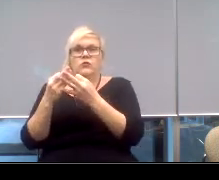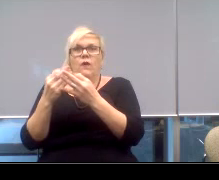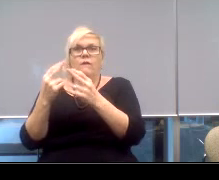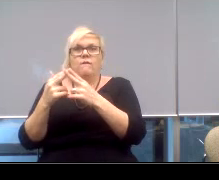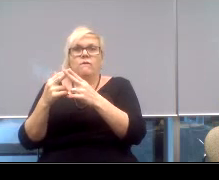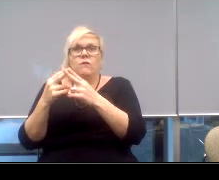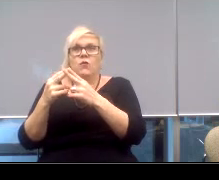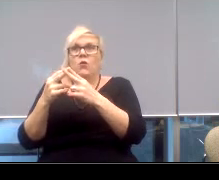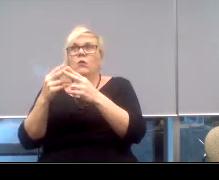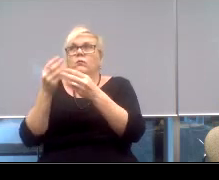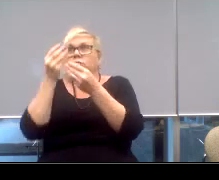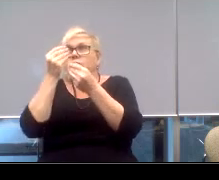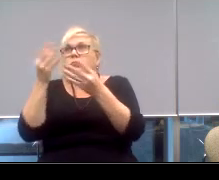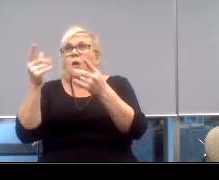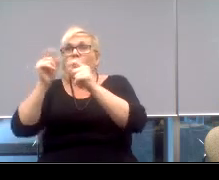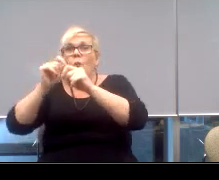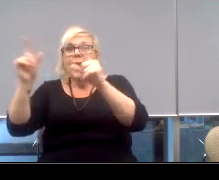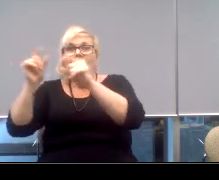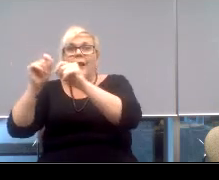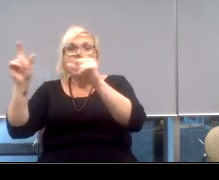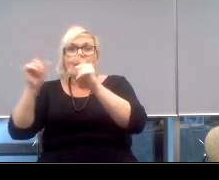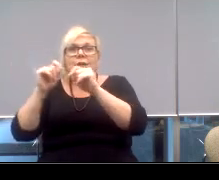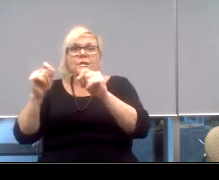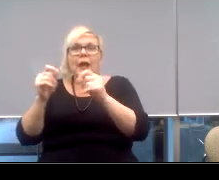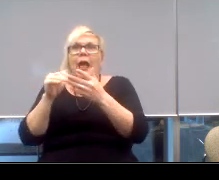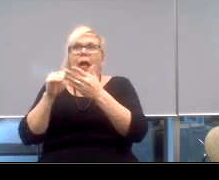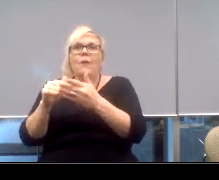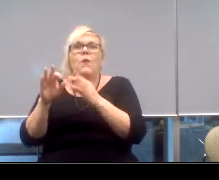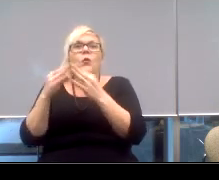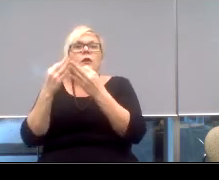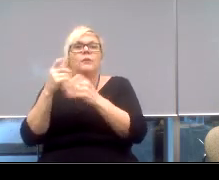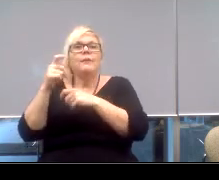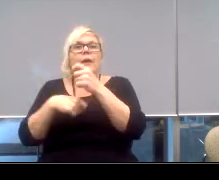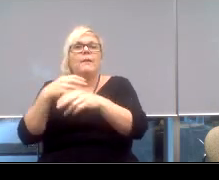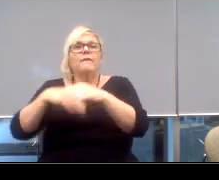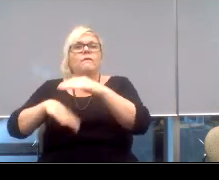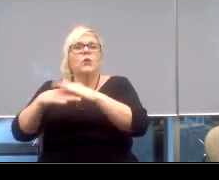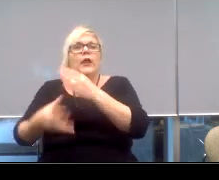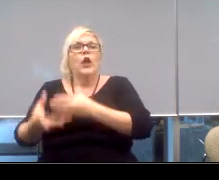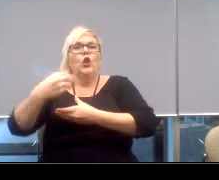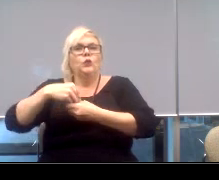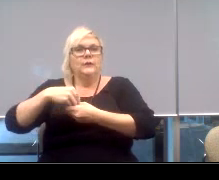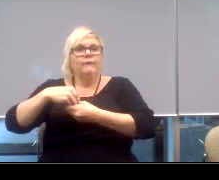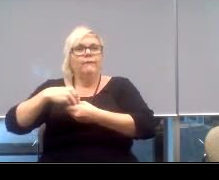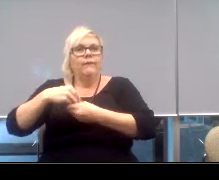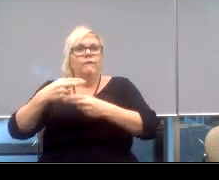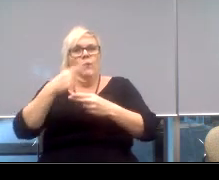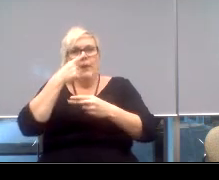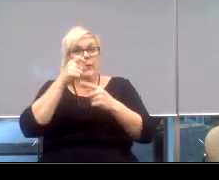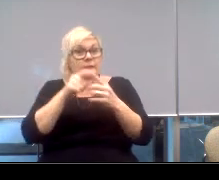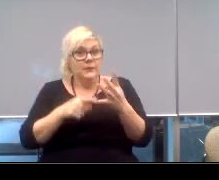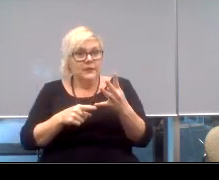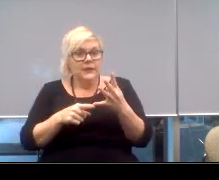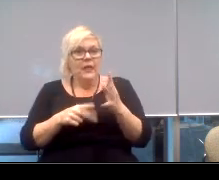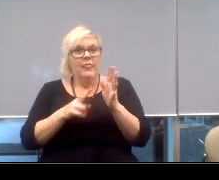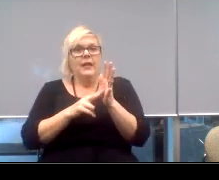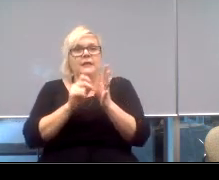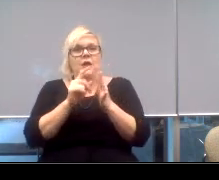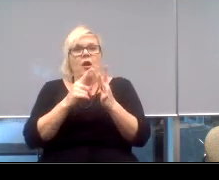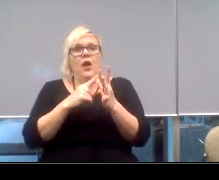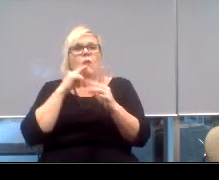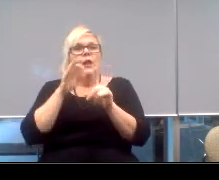or community organisations become more inclusive for people with disability. The NDIA will develop and enhance